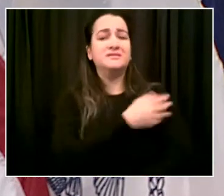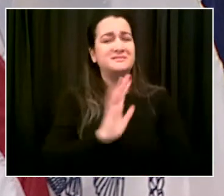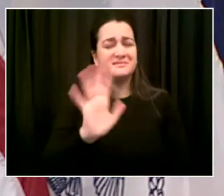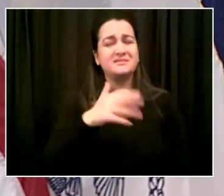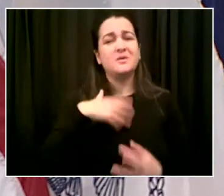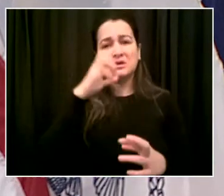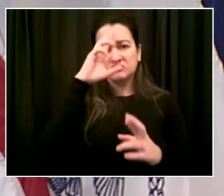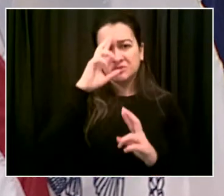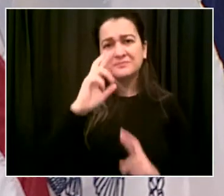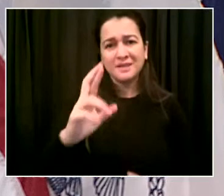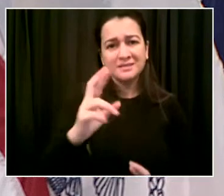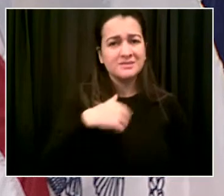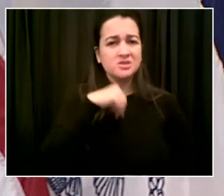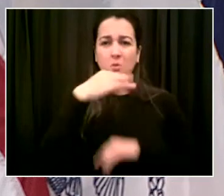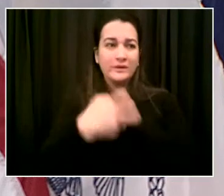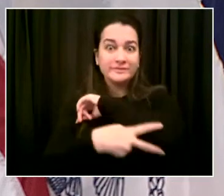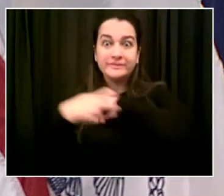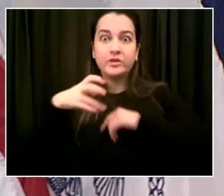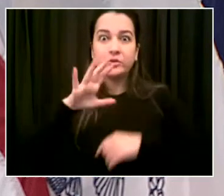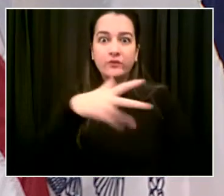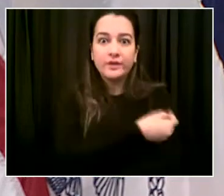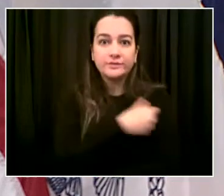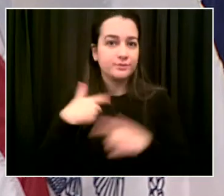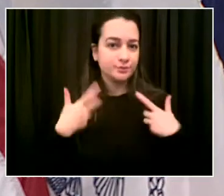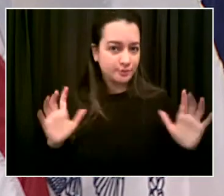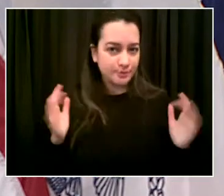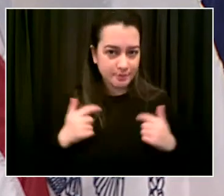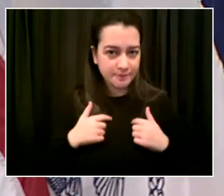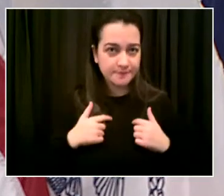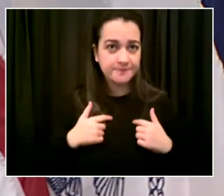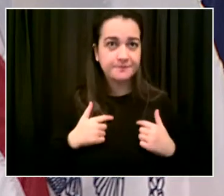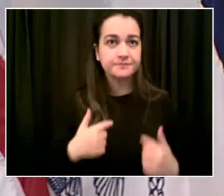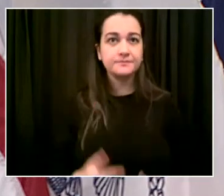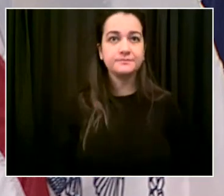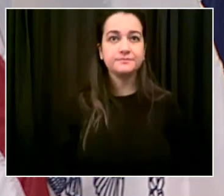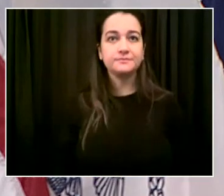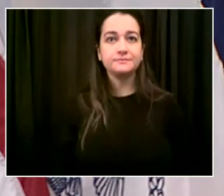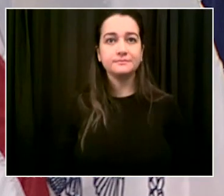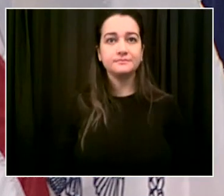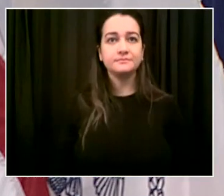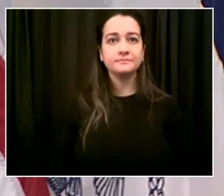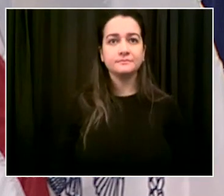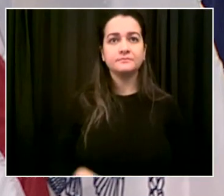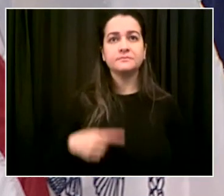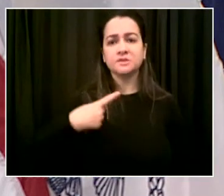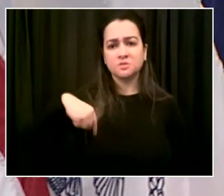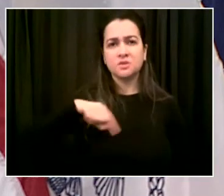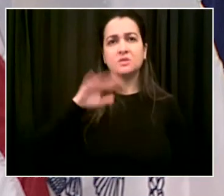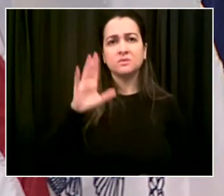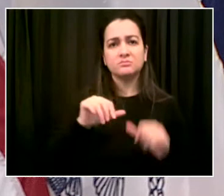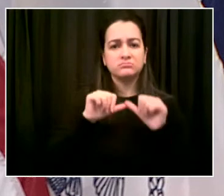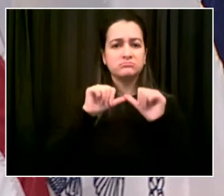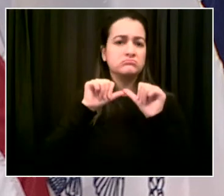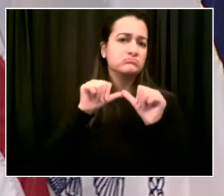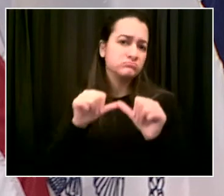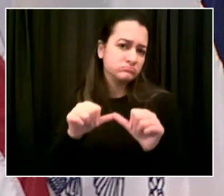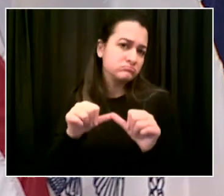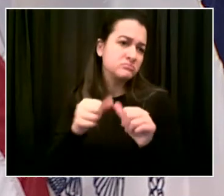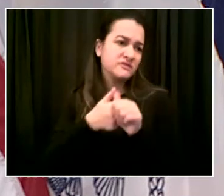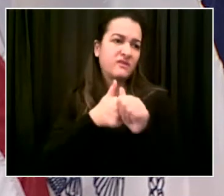made, and we're going to stick to that. But the real answer here, Juliet, is supply, supply,